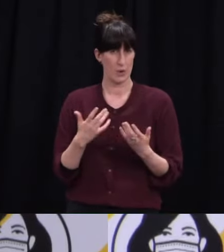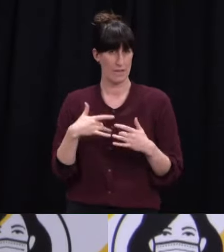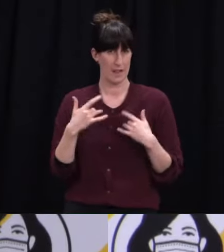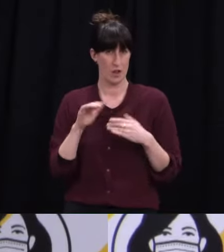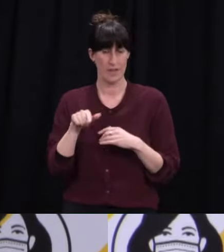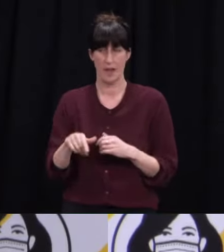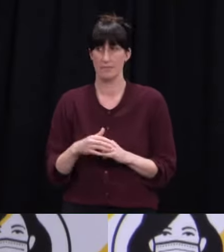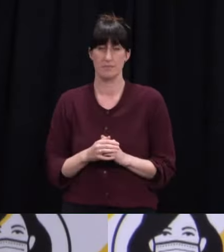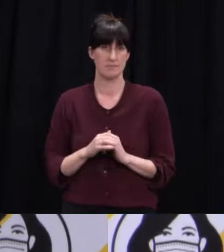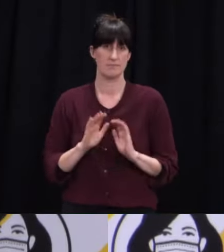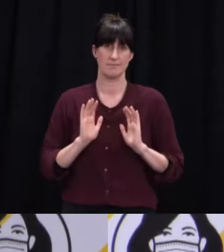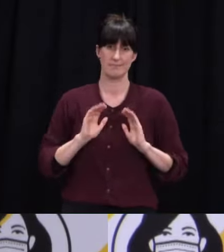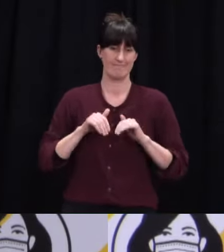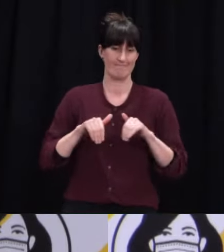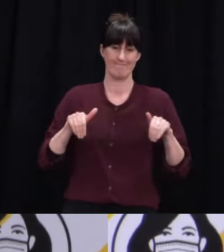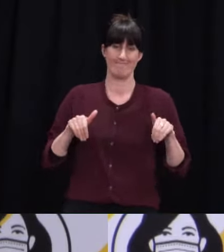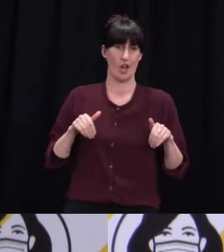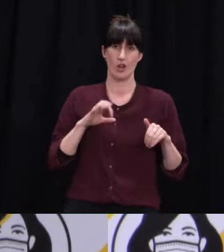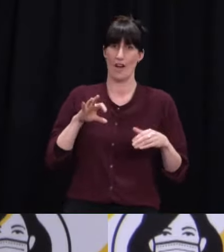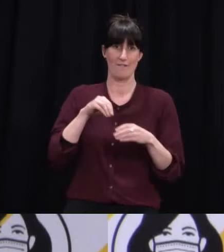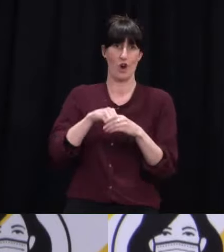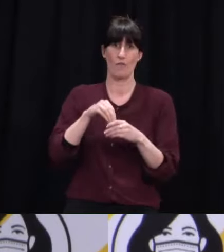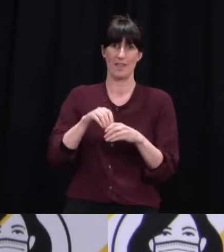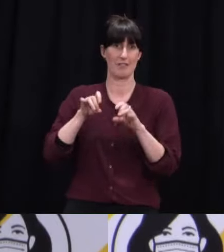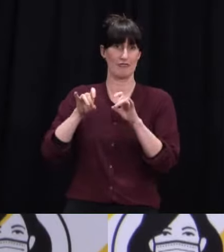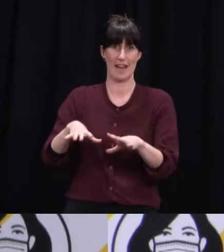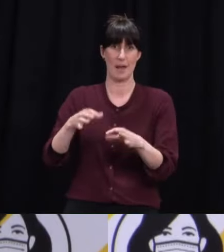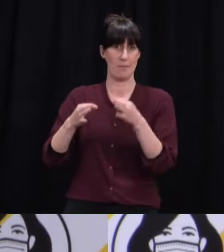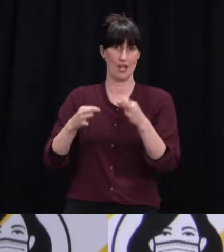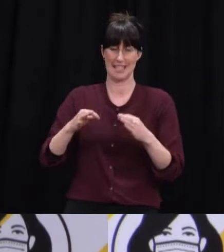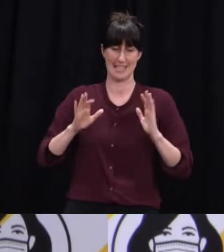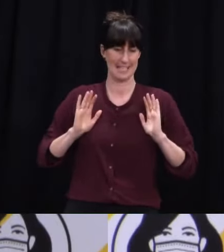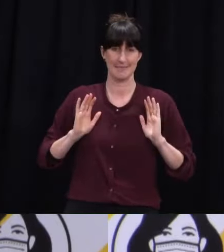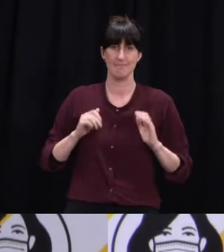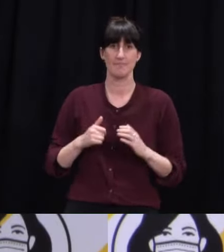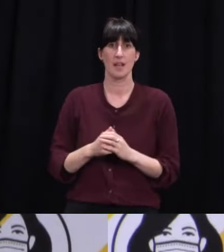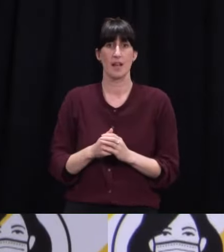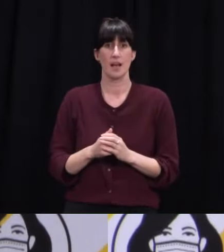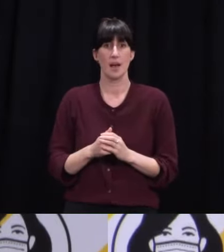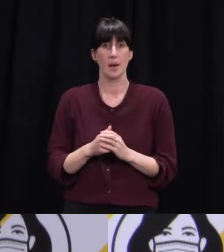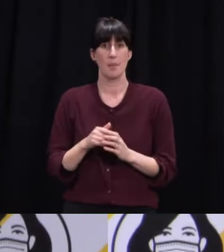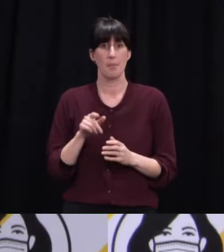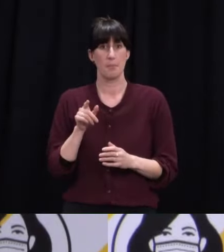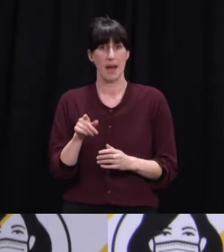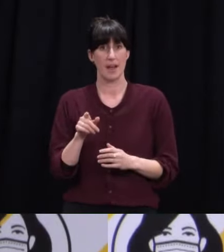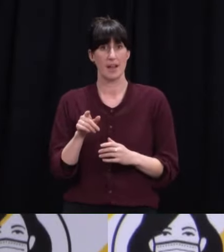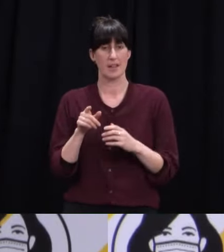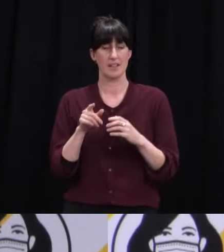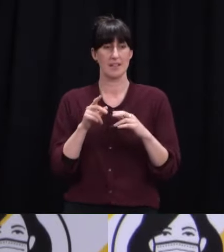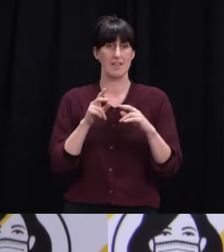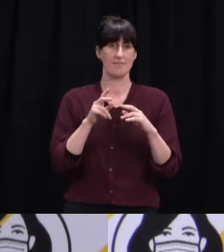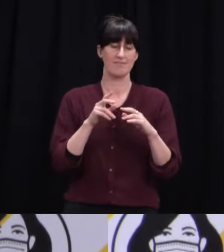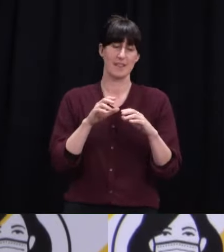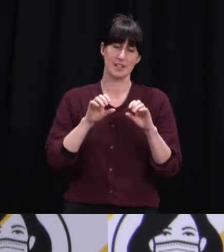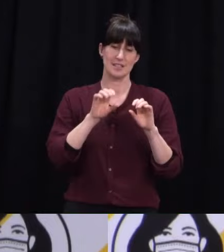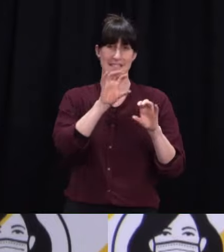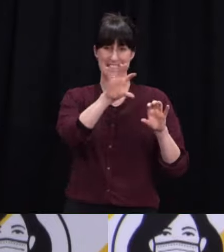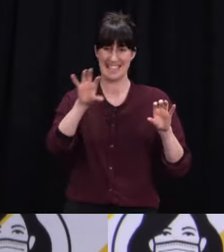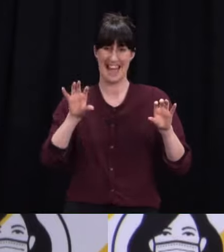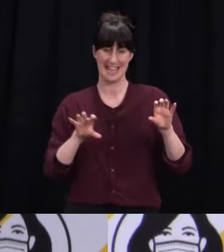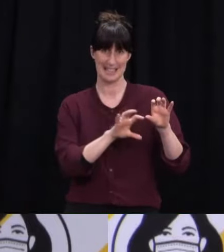outbreak, there's been tension between the position of the federal government and the state governments in terms of, what restrictions should be used and when and so on, and